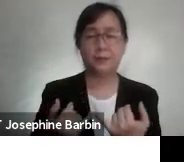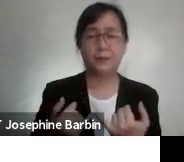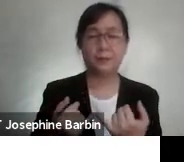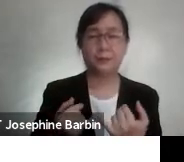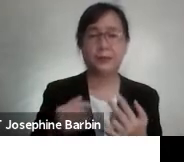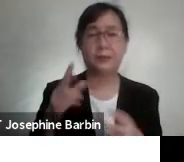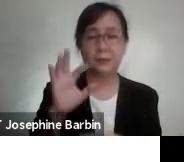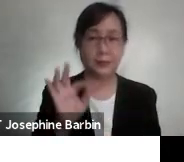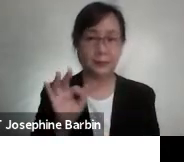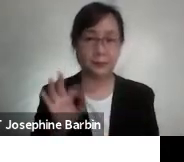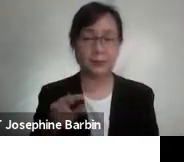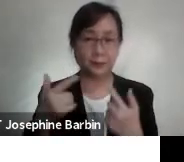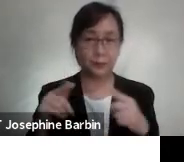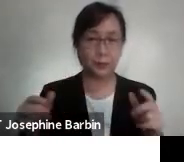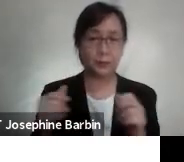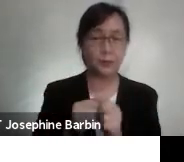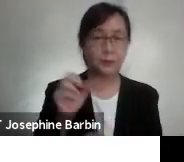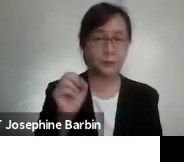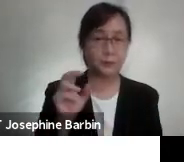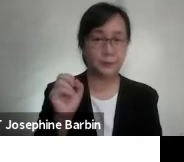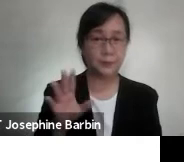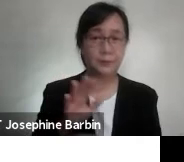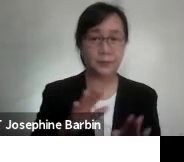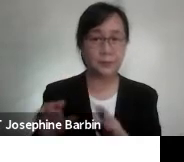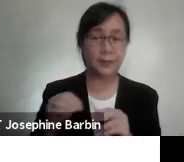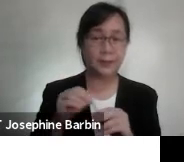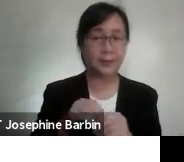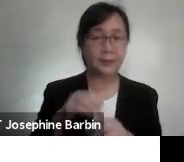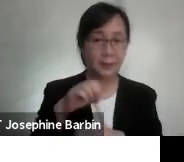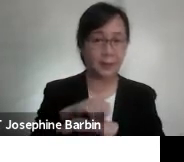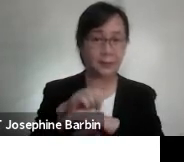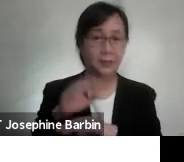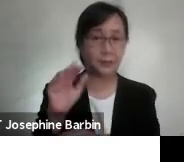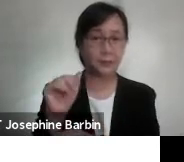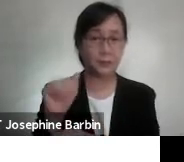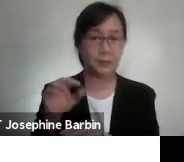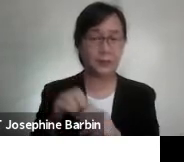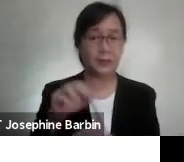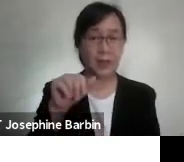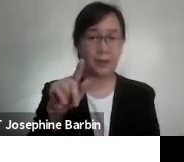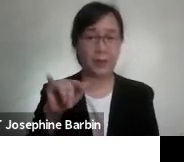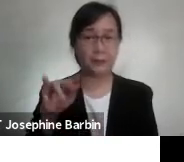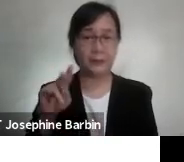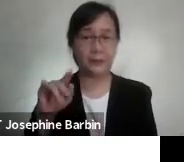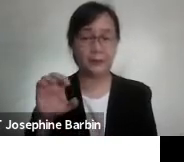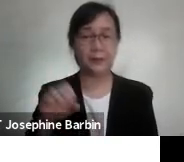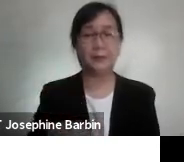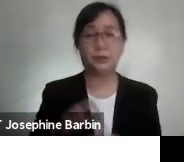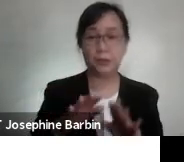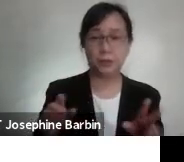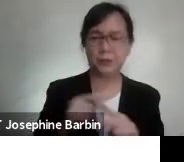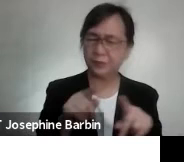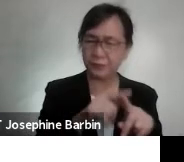19 different languages, with 12 workshops conducted in English and 15 in Arabic. Children with diverse needs